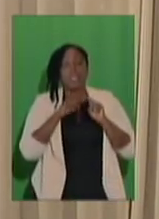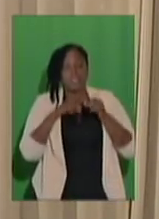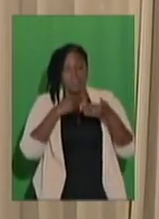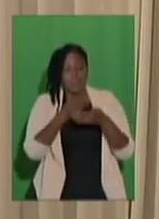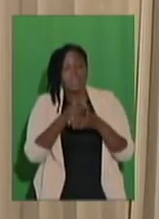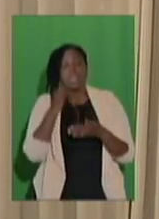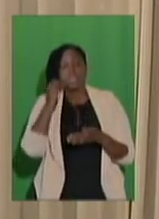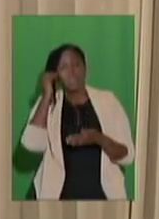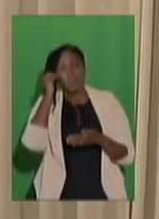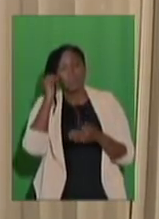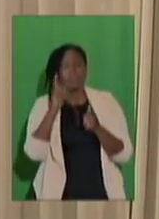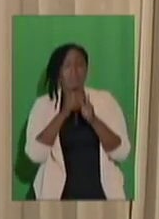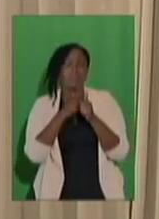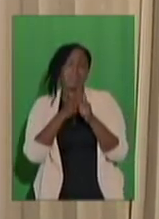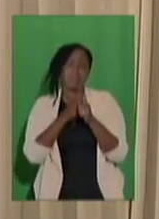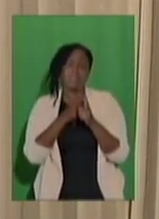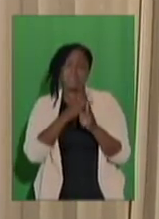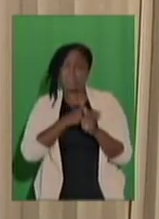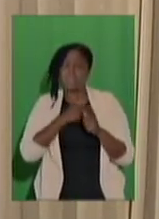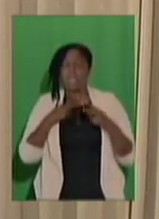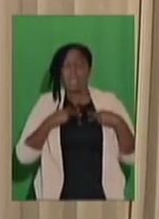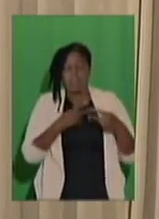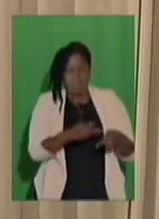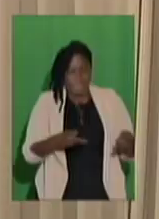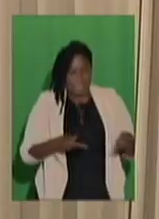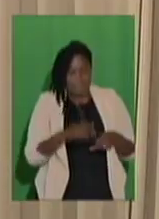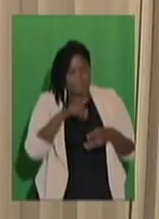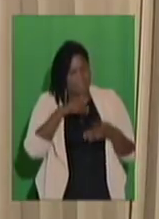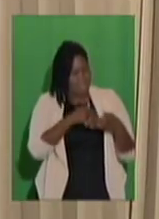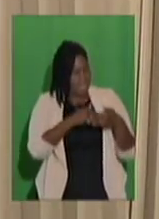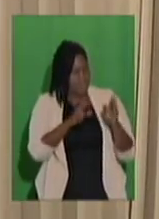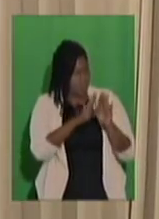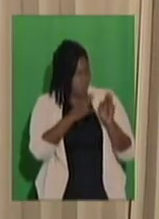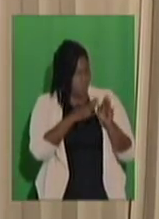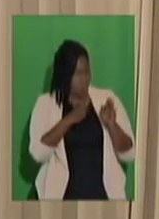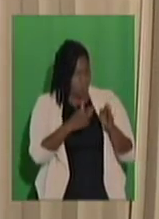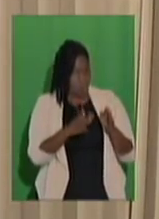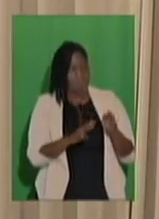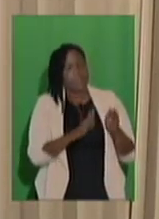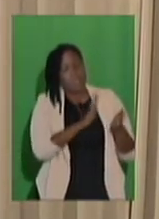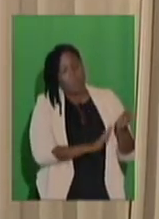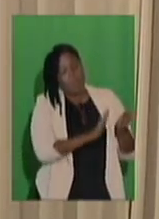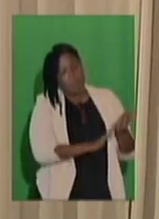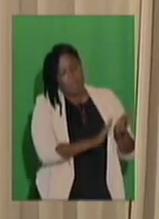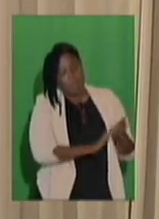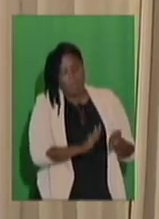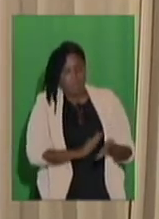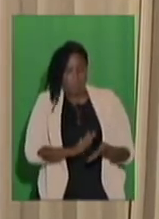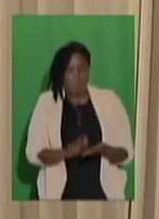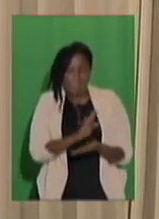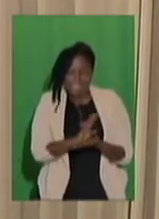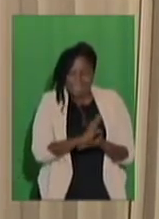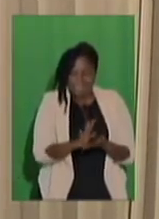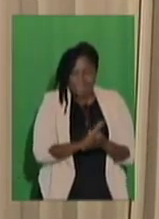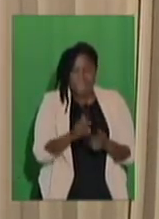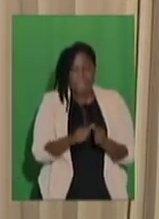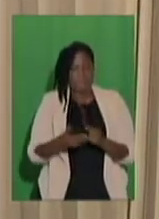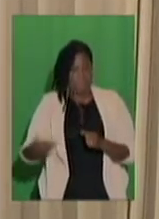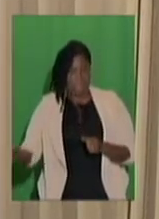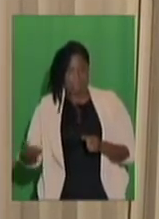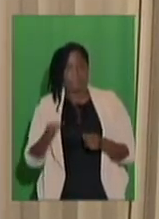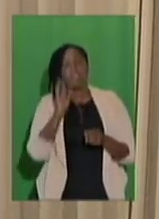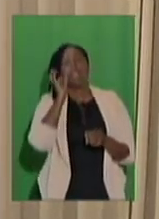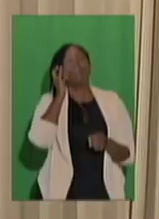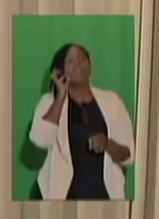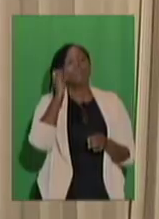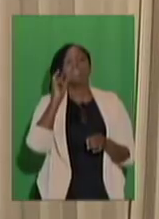that area. That is the best way. Fruits and vegetables, we recommend to wash with soap and water prior to consumption and even prior